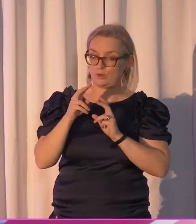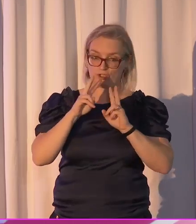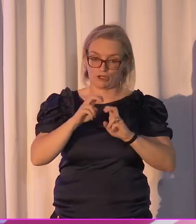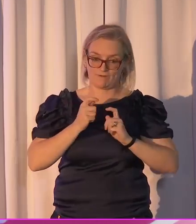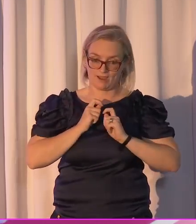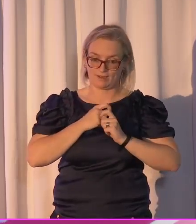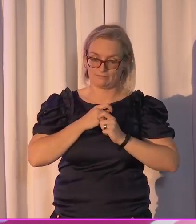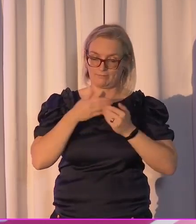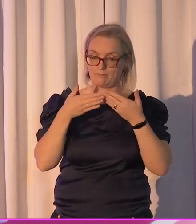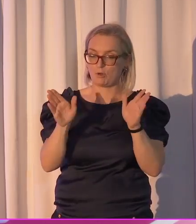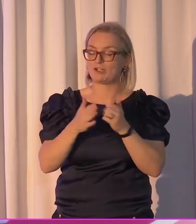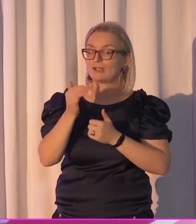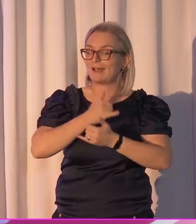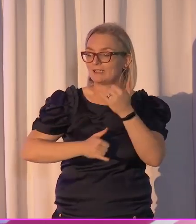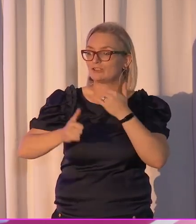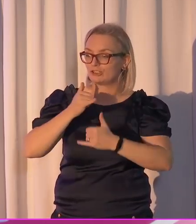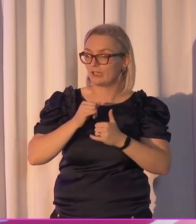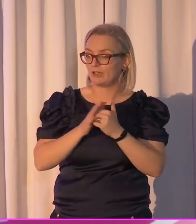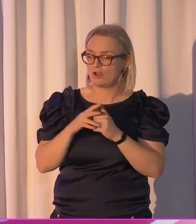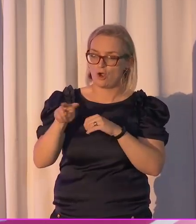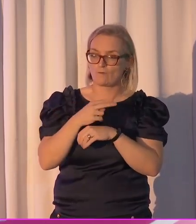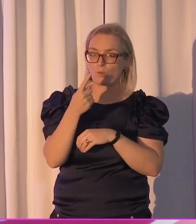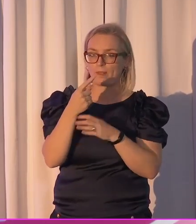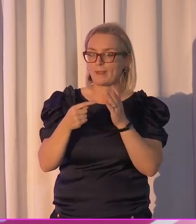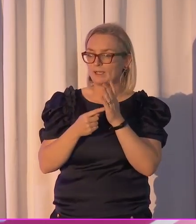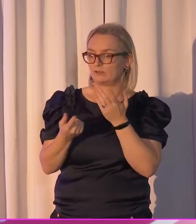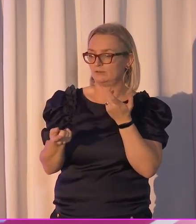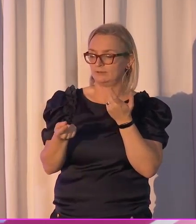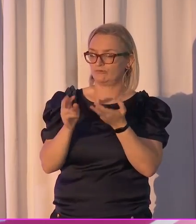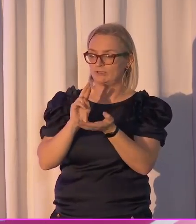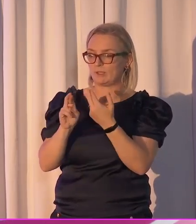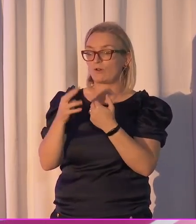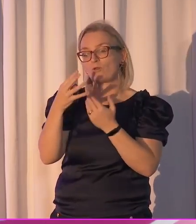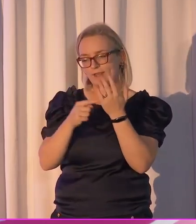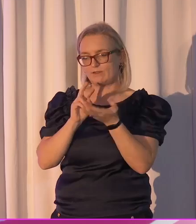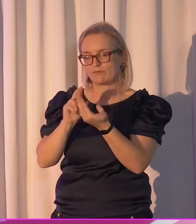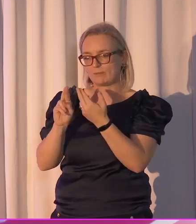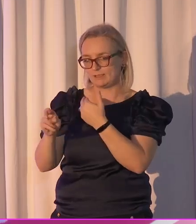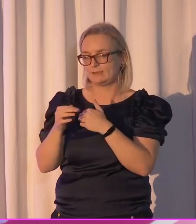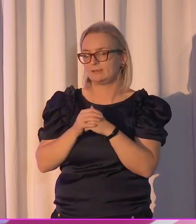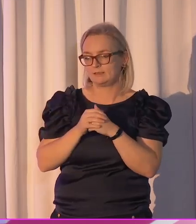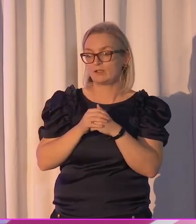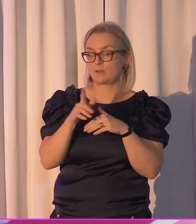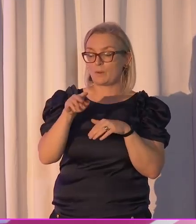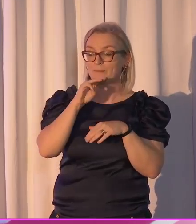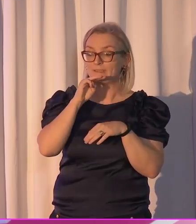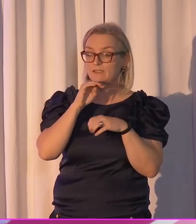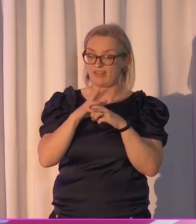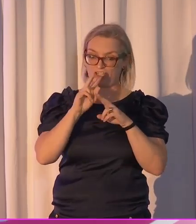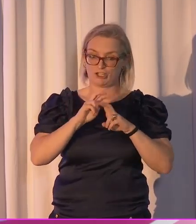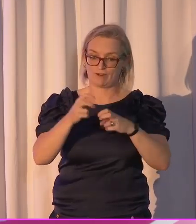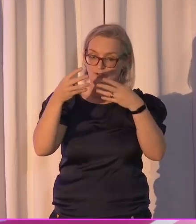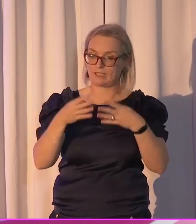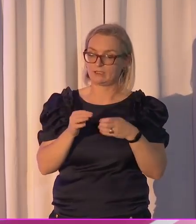published last year. With over 1,000 respondents, of whom 4 in 5 were people with disabilities, the survey